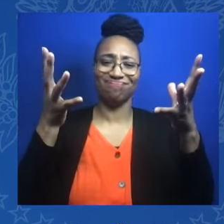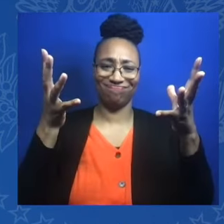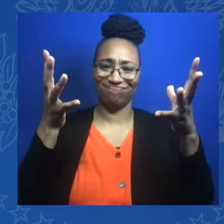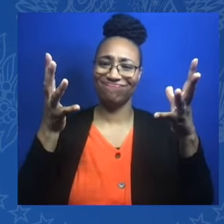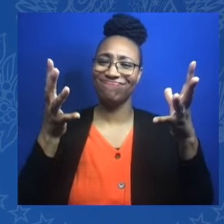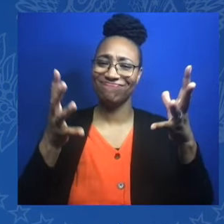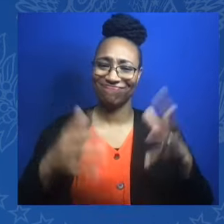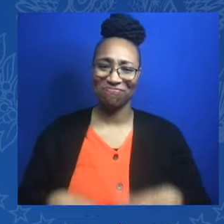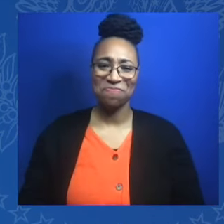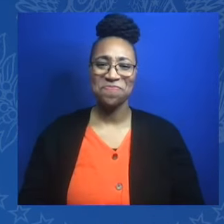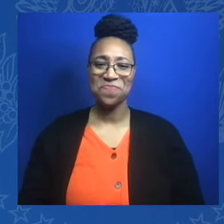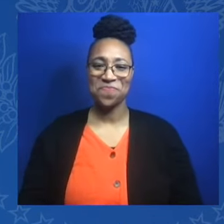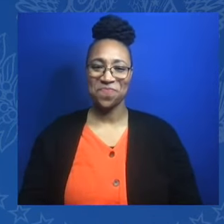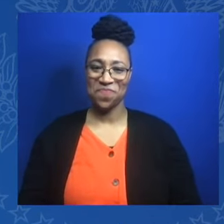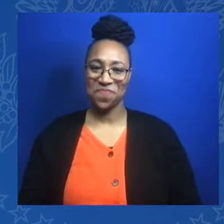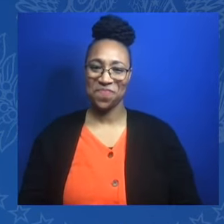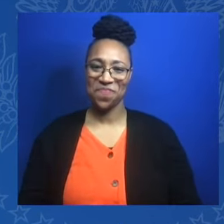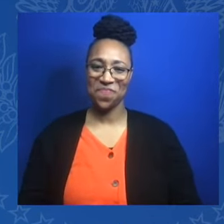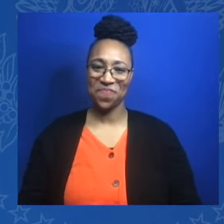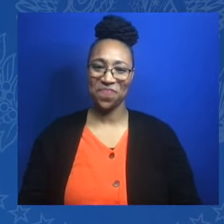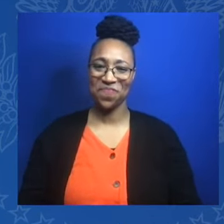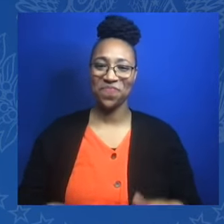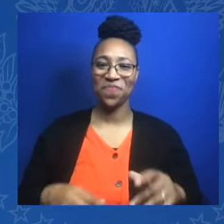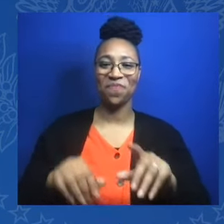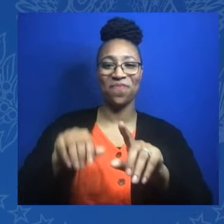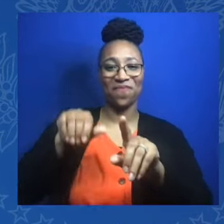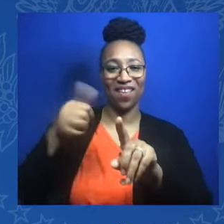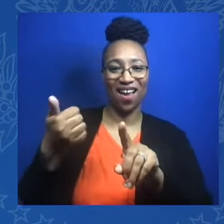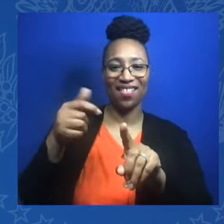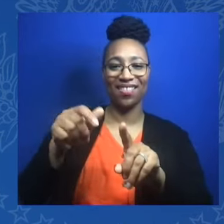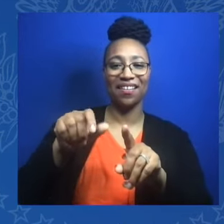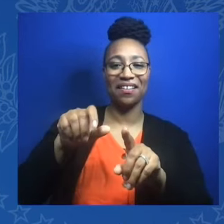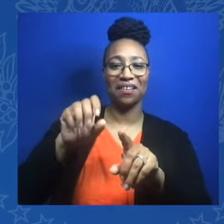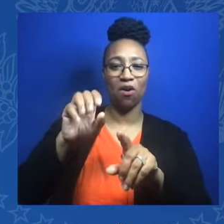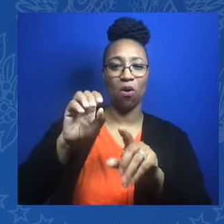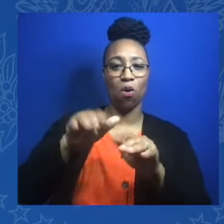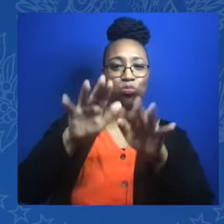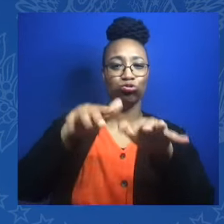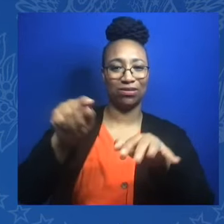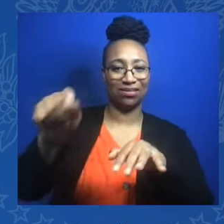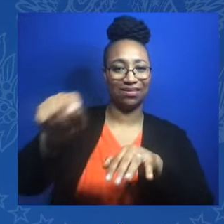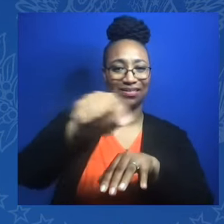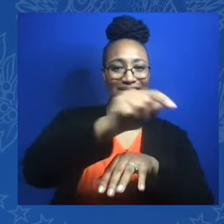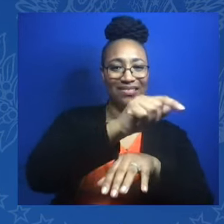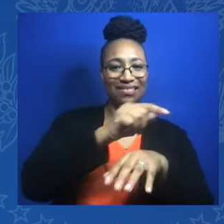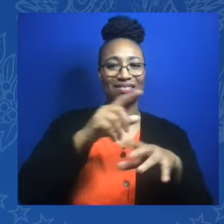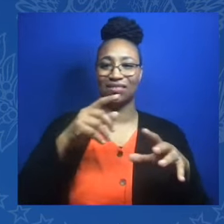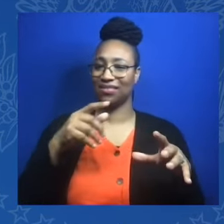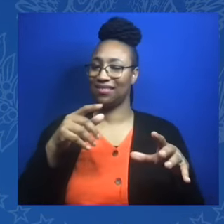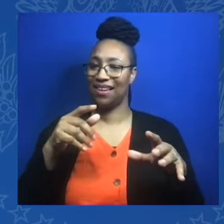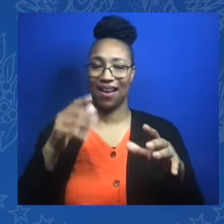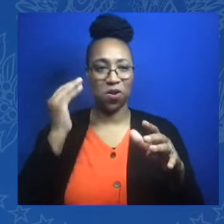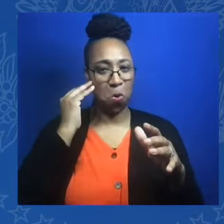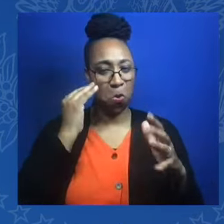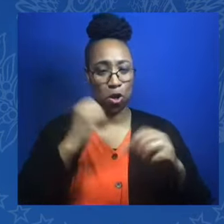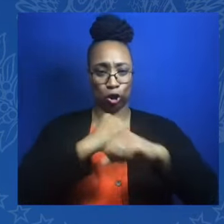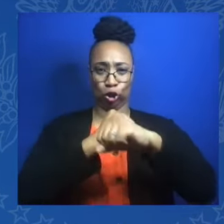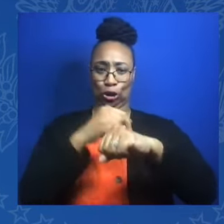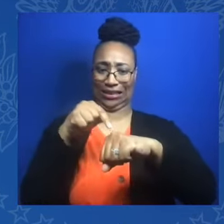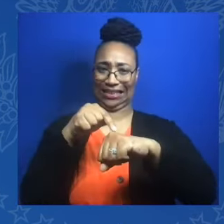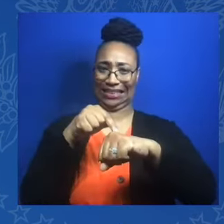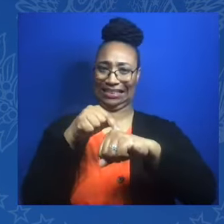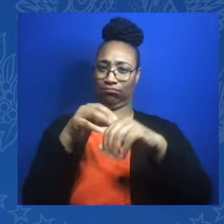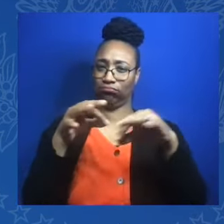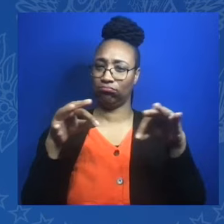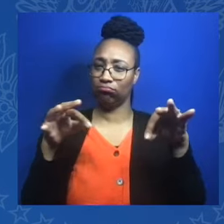nation. We both recognize the critical importance of this region to our collective security and the interest of other nations all of a